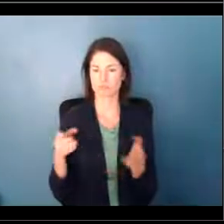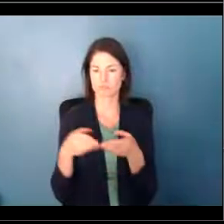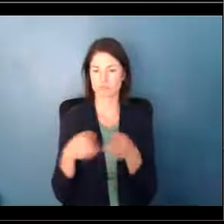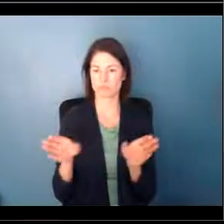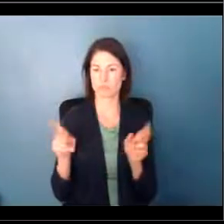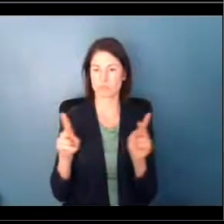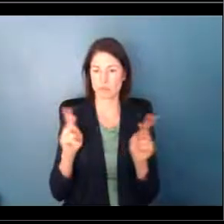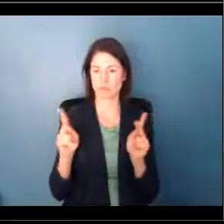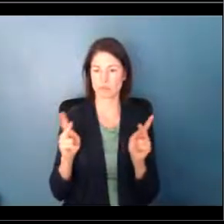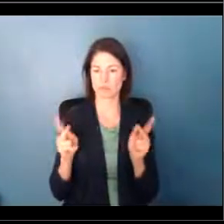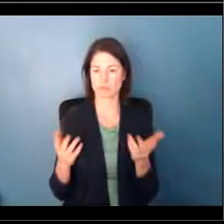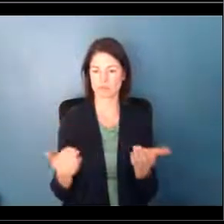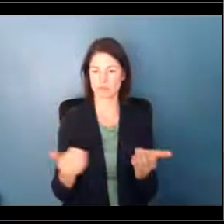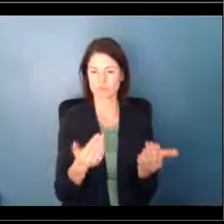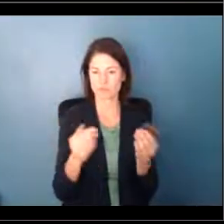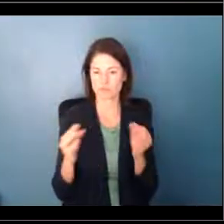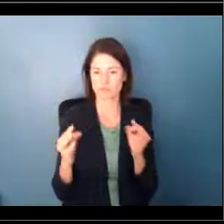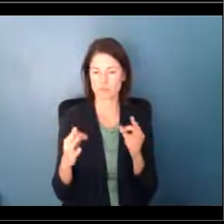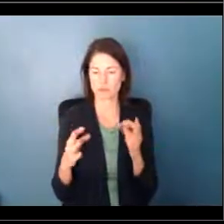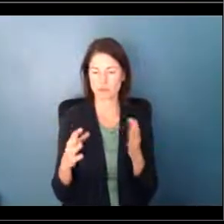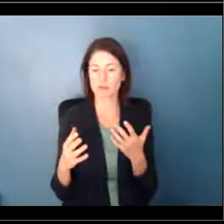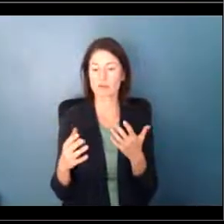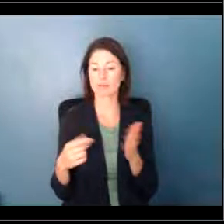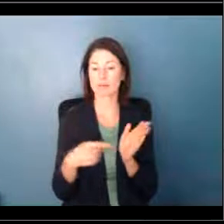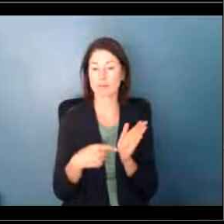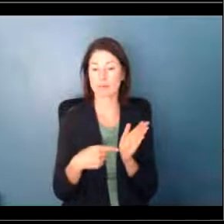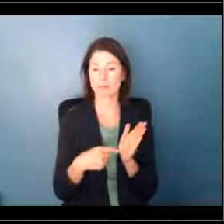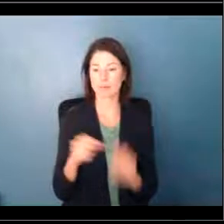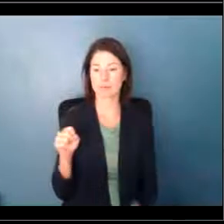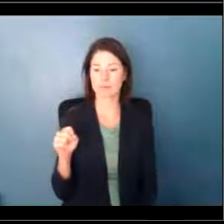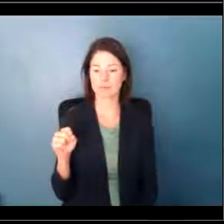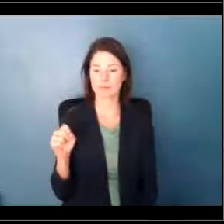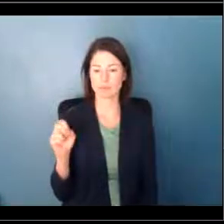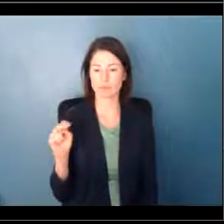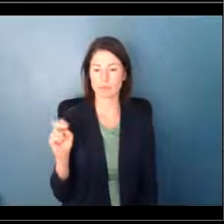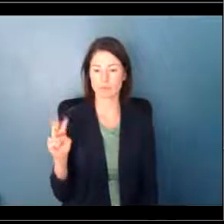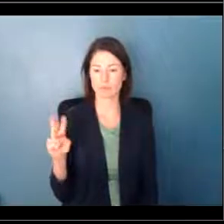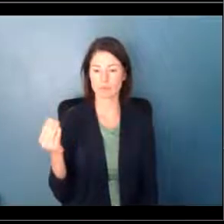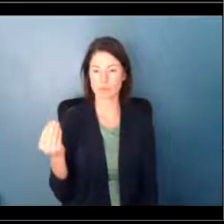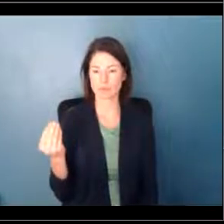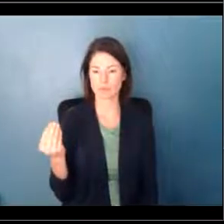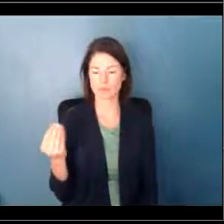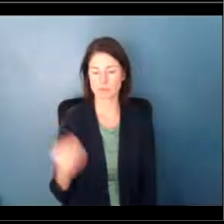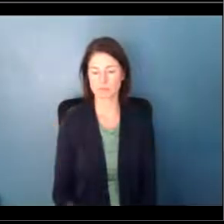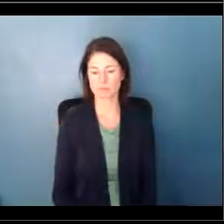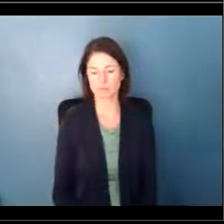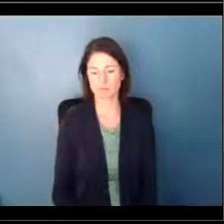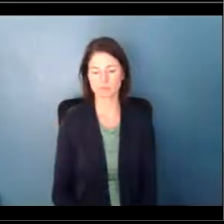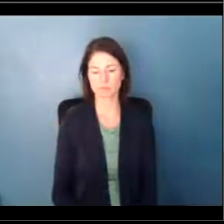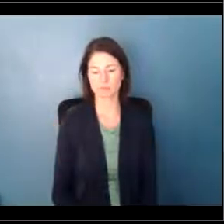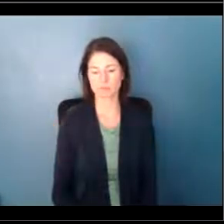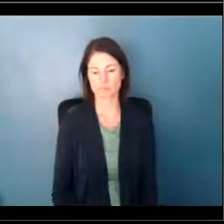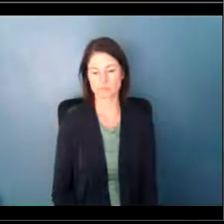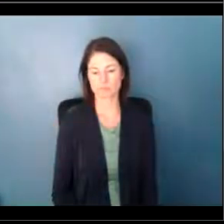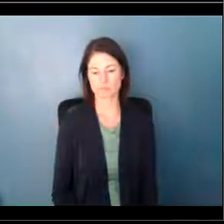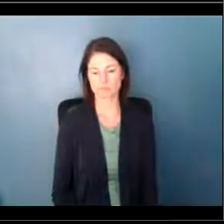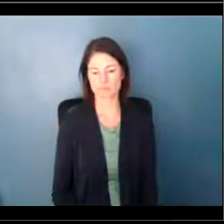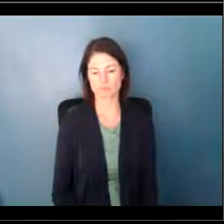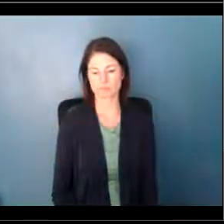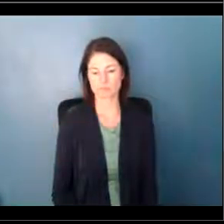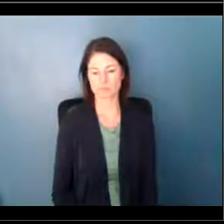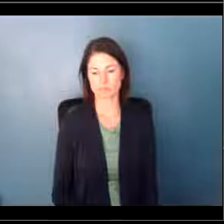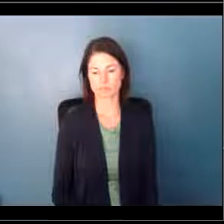feedback. So the deadline for that is November the 14th. We've already had the opportunity to meet with different